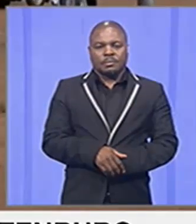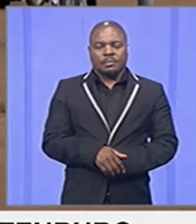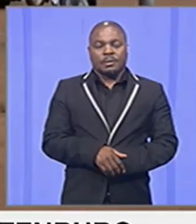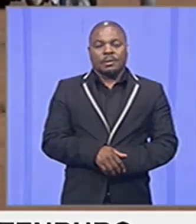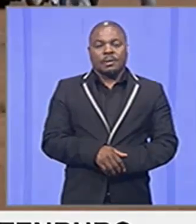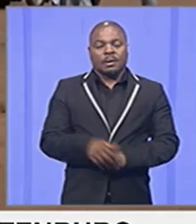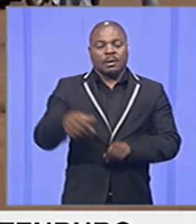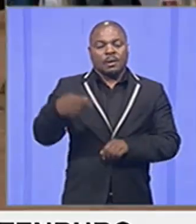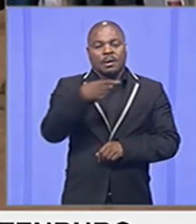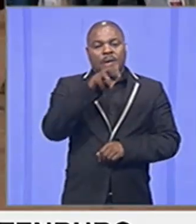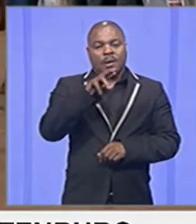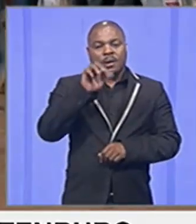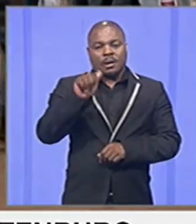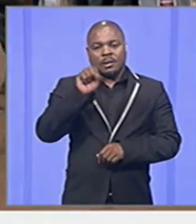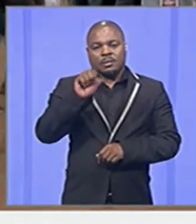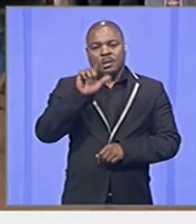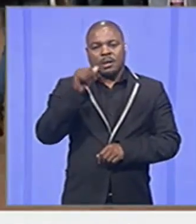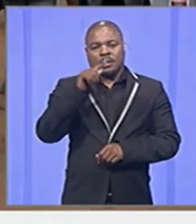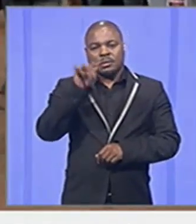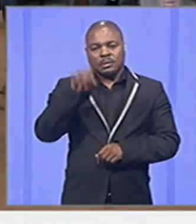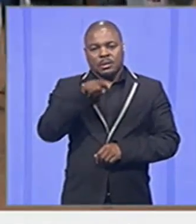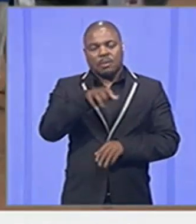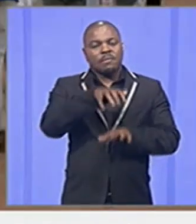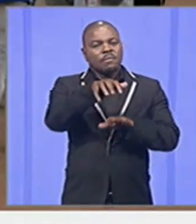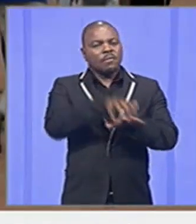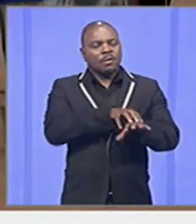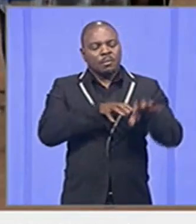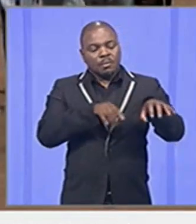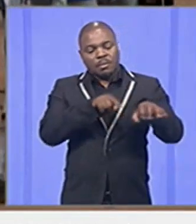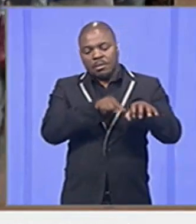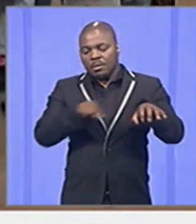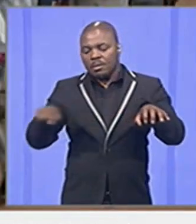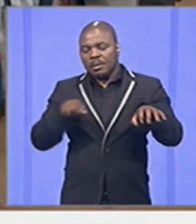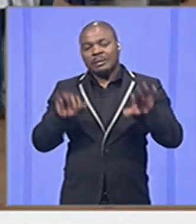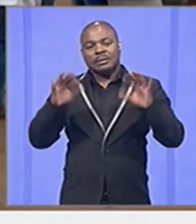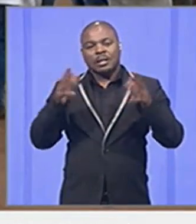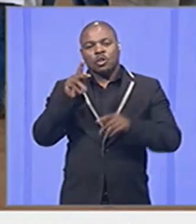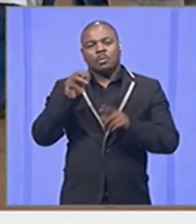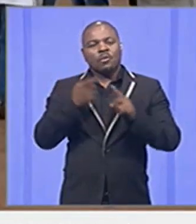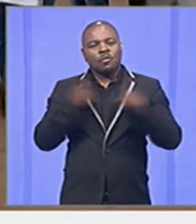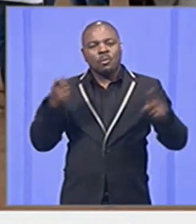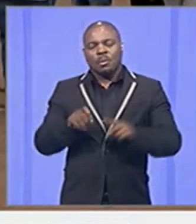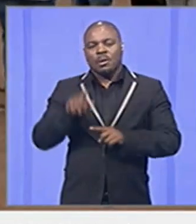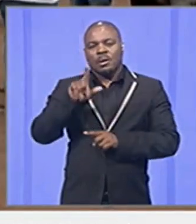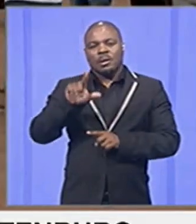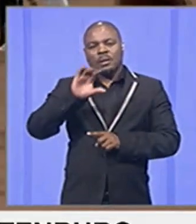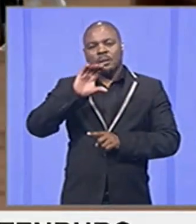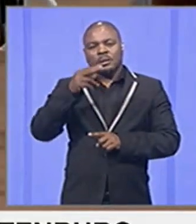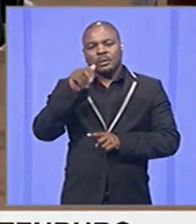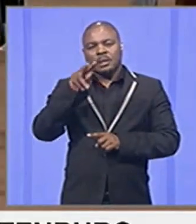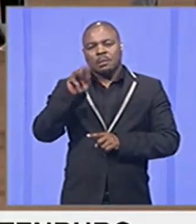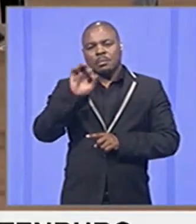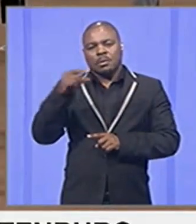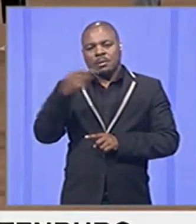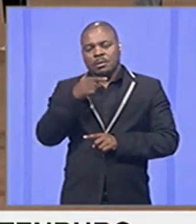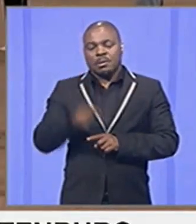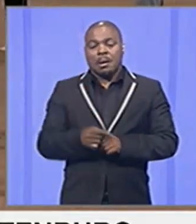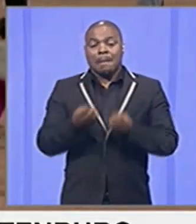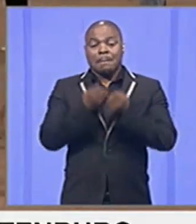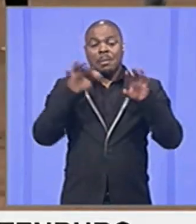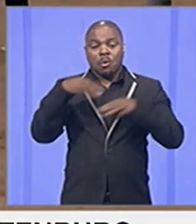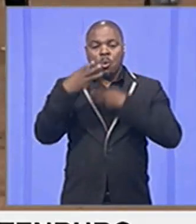Polasi ya Graslagte e dikilomitara di ka nna 10 ka fa ntle ga Lichtenburg. Go be go afa baagi ba fao ka bontsi ba dira mo